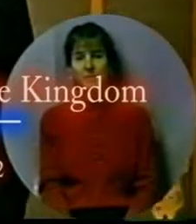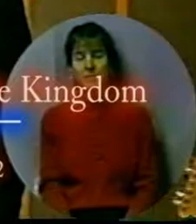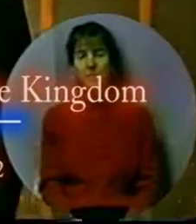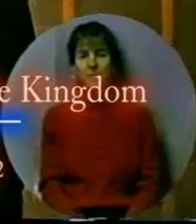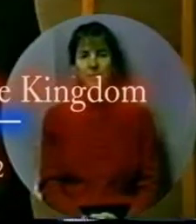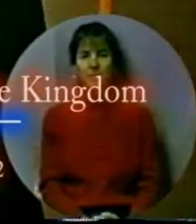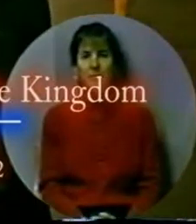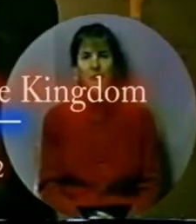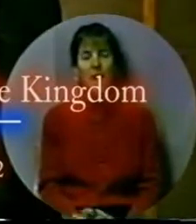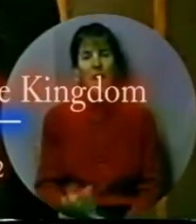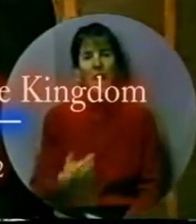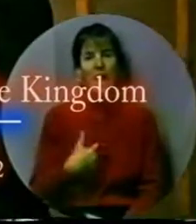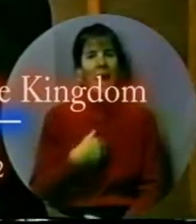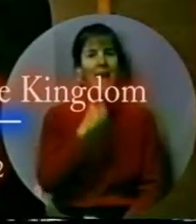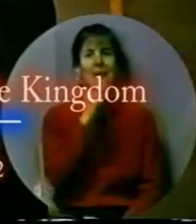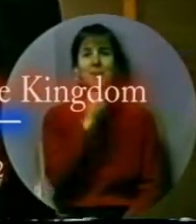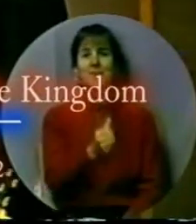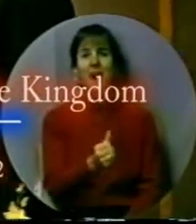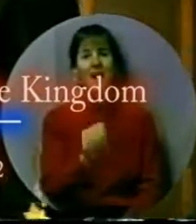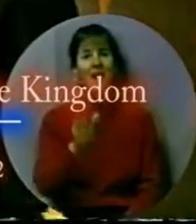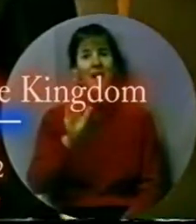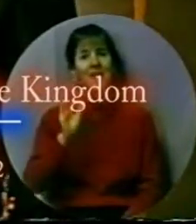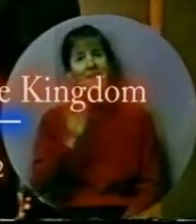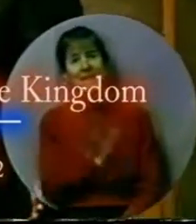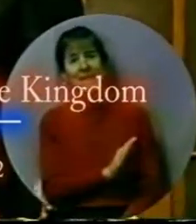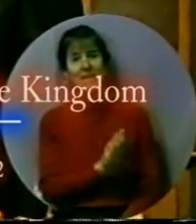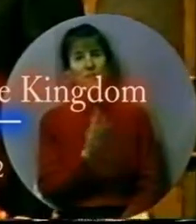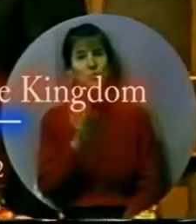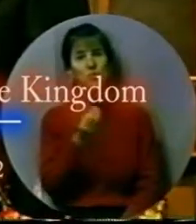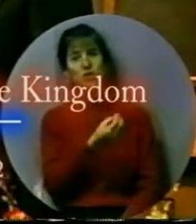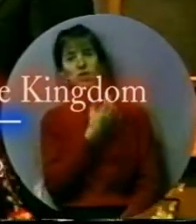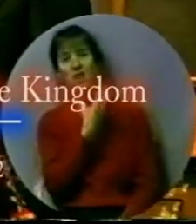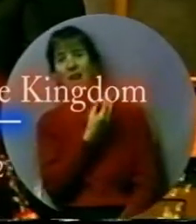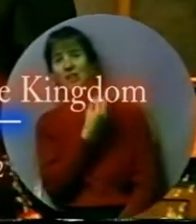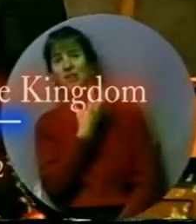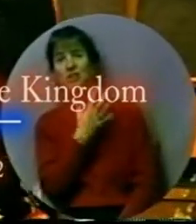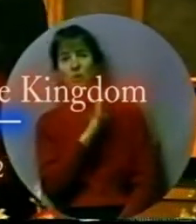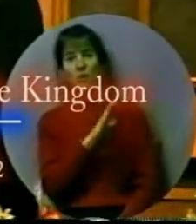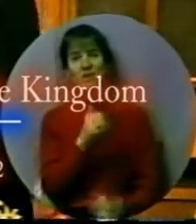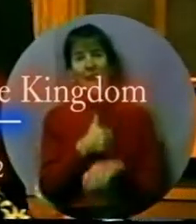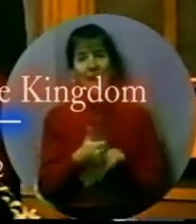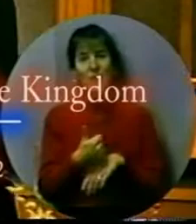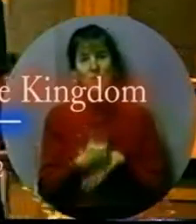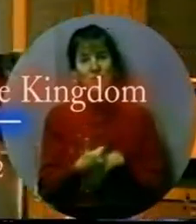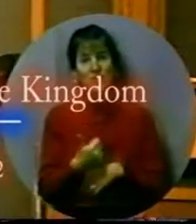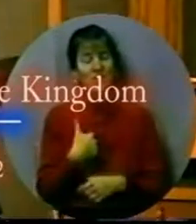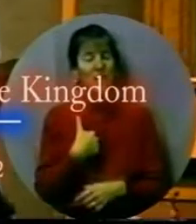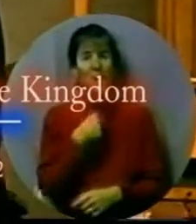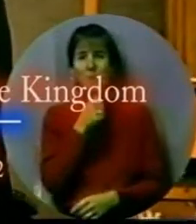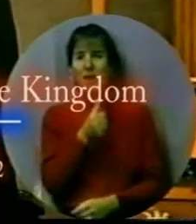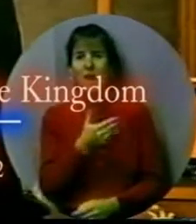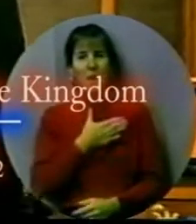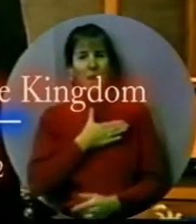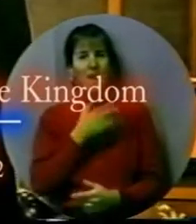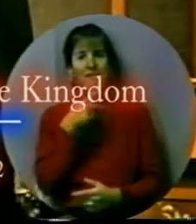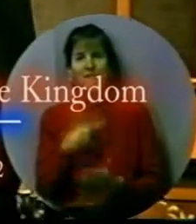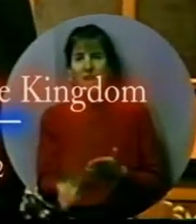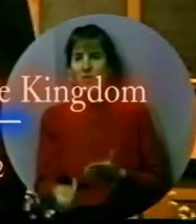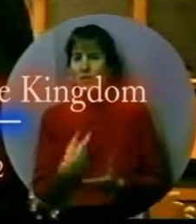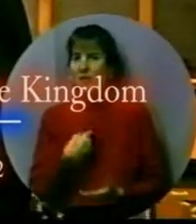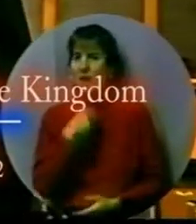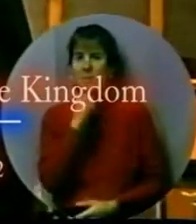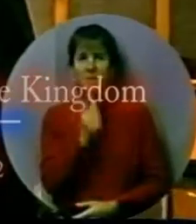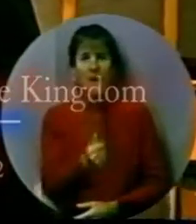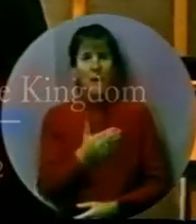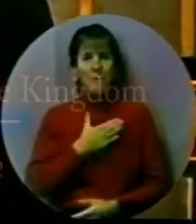listen, I am not his projections. I am not his accusations. I am not my failures, and I